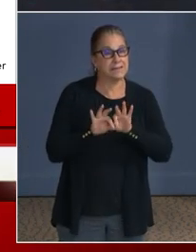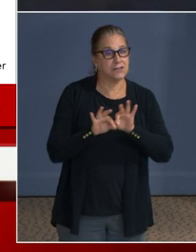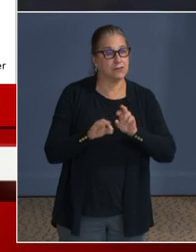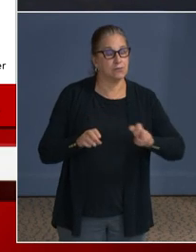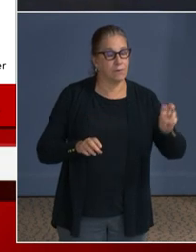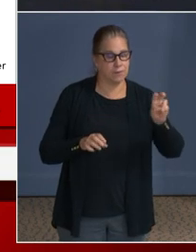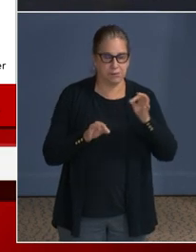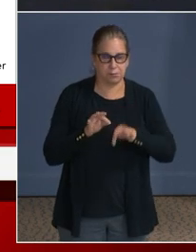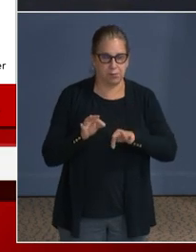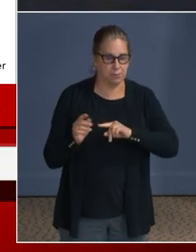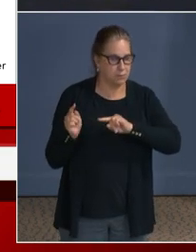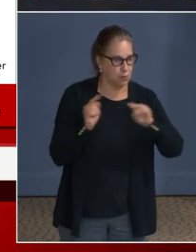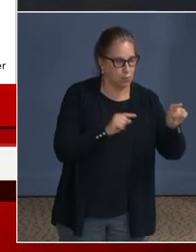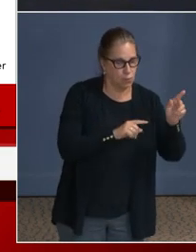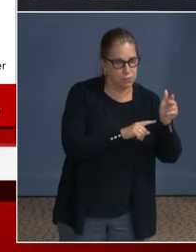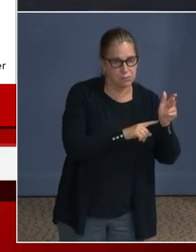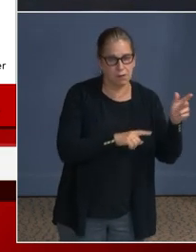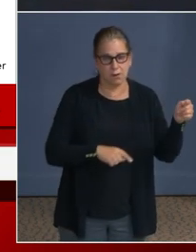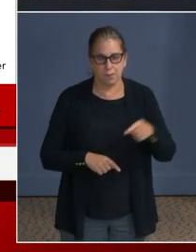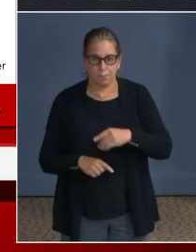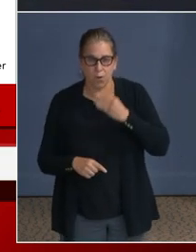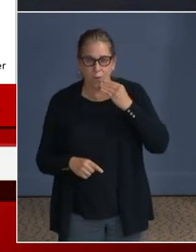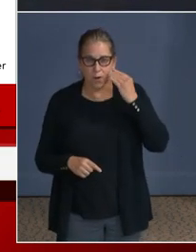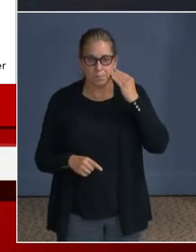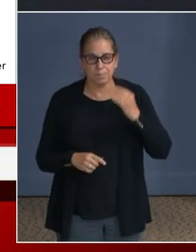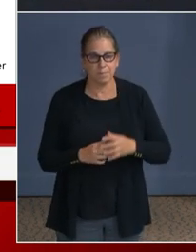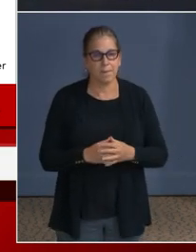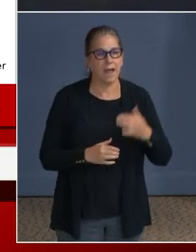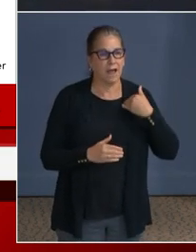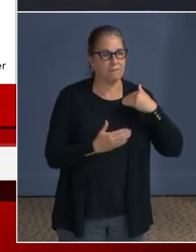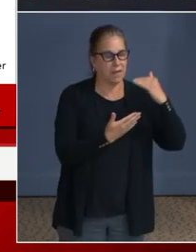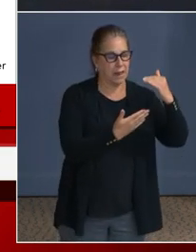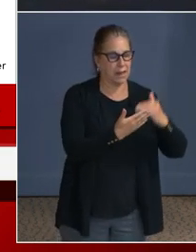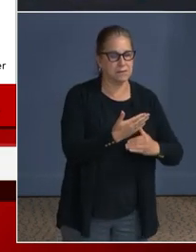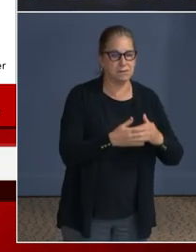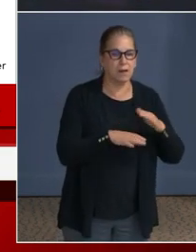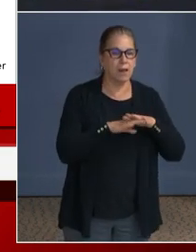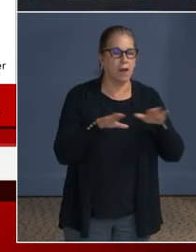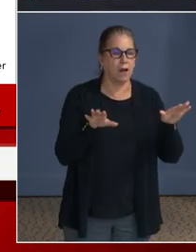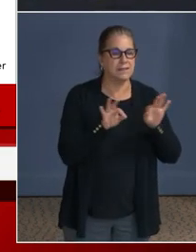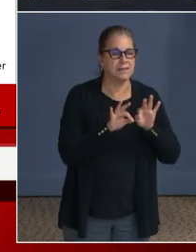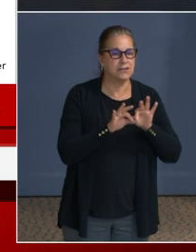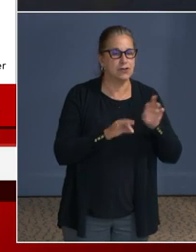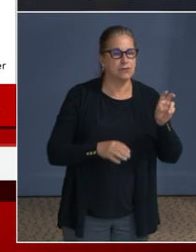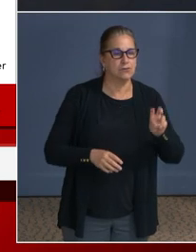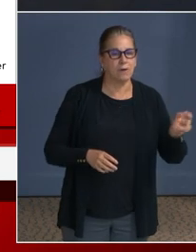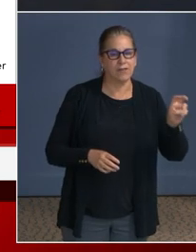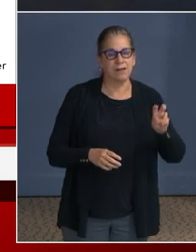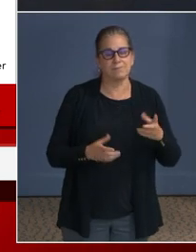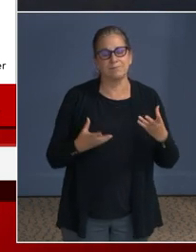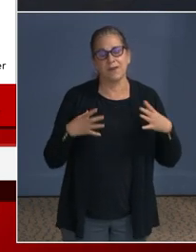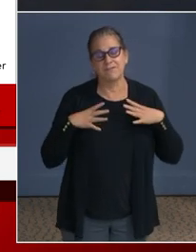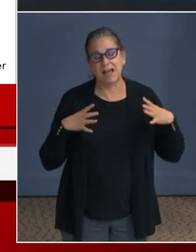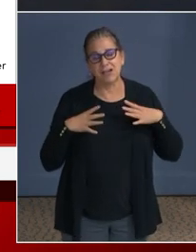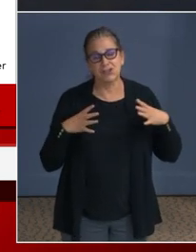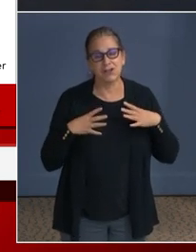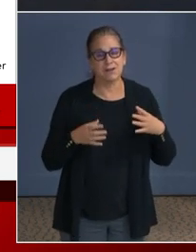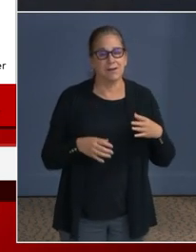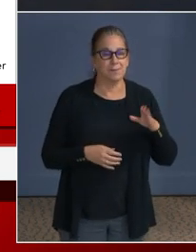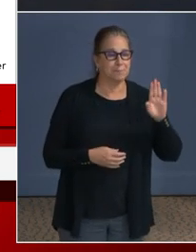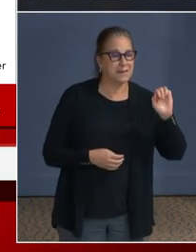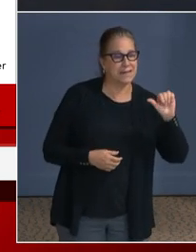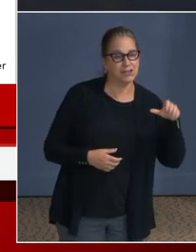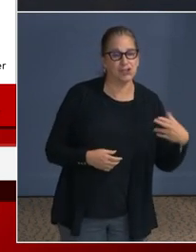Examples of non-essential travel are beach trips, vacations, and work